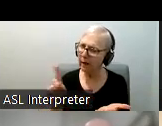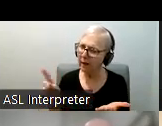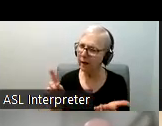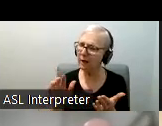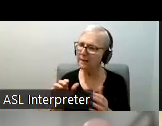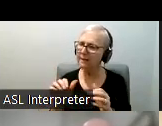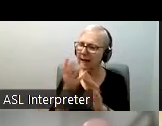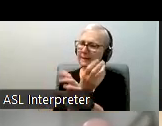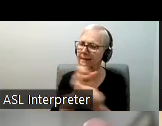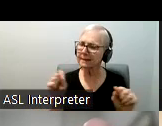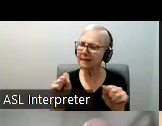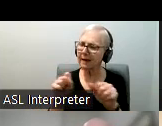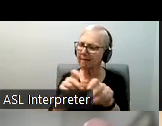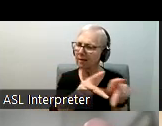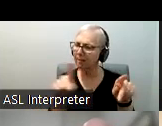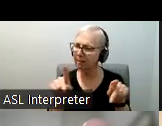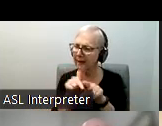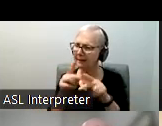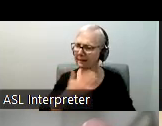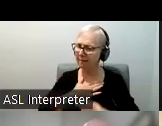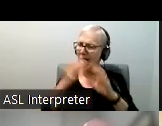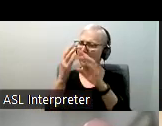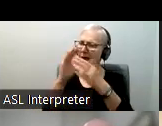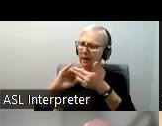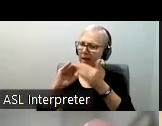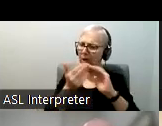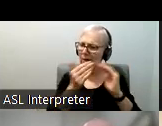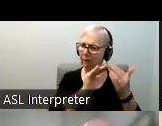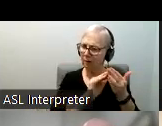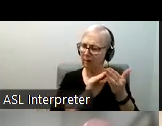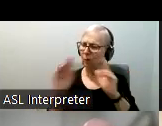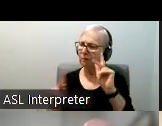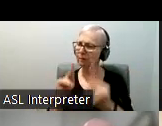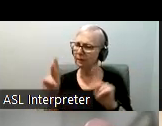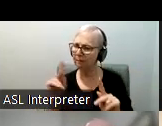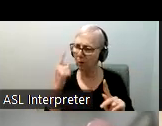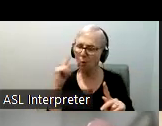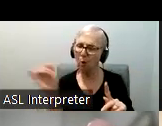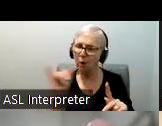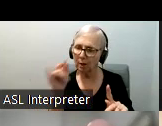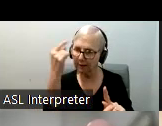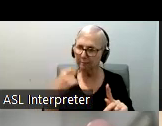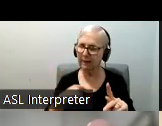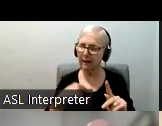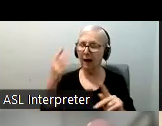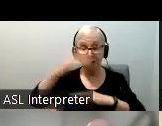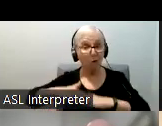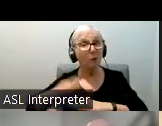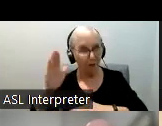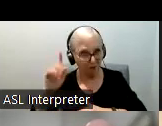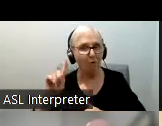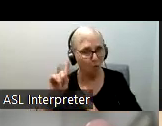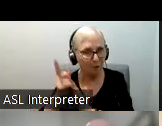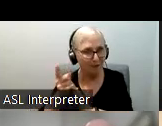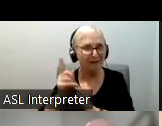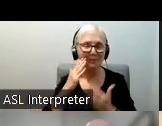spaces inside of my community with folks that look like me? Thank you. And I know I went over a minute, Megan, but